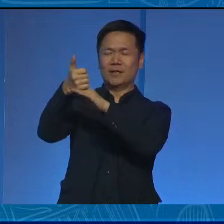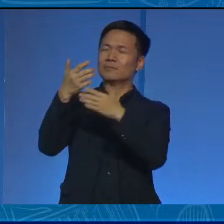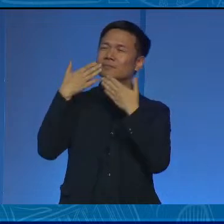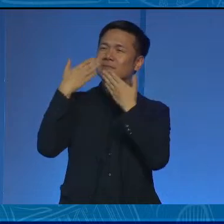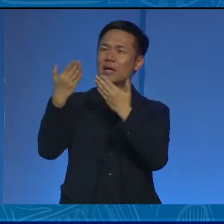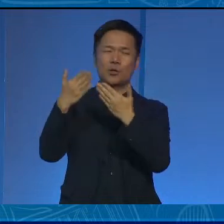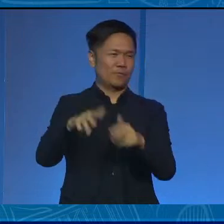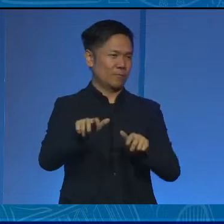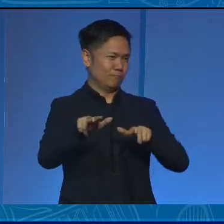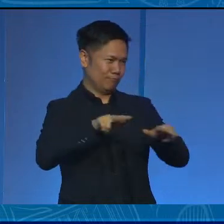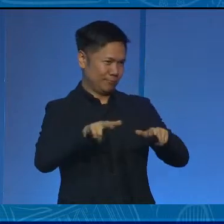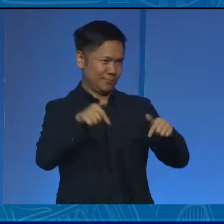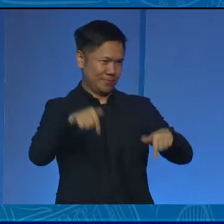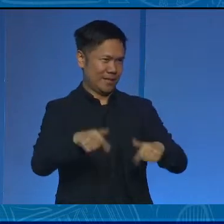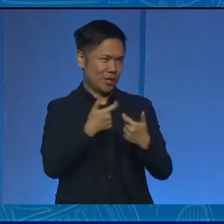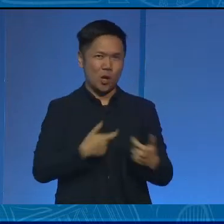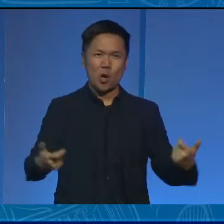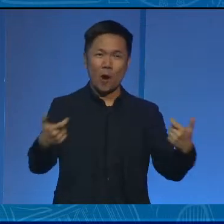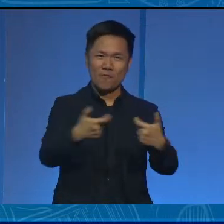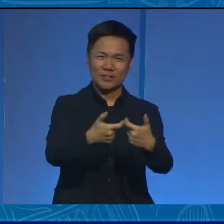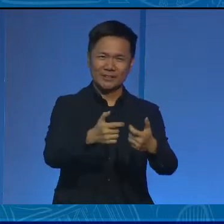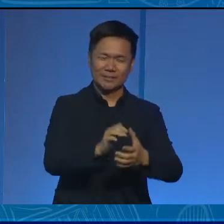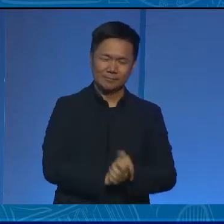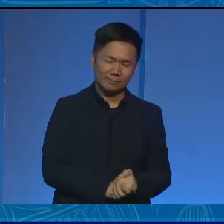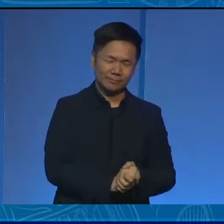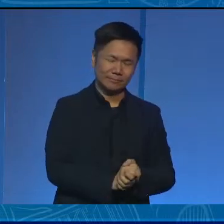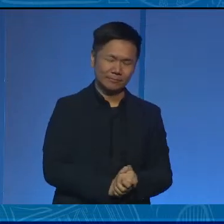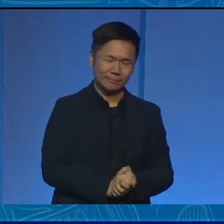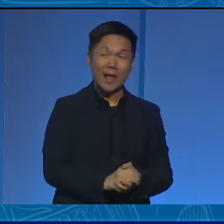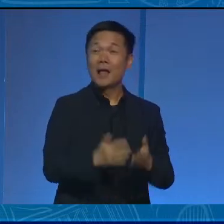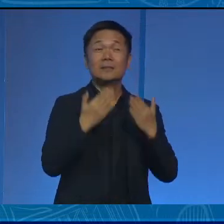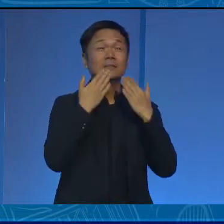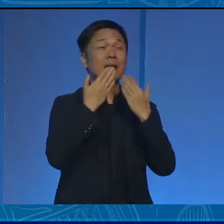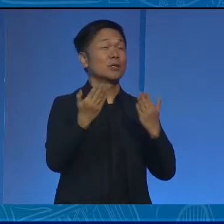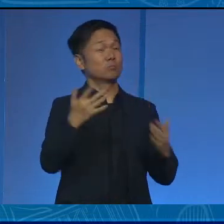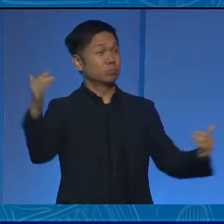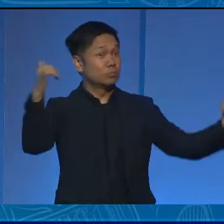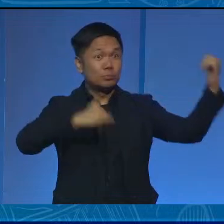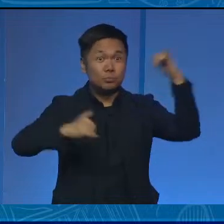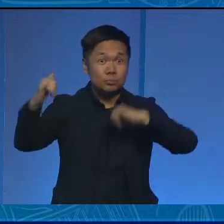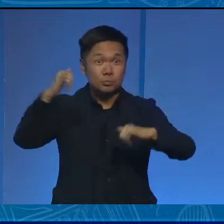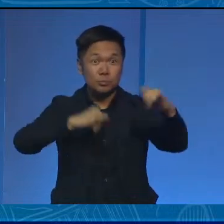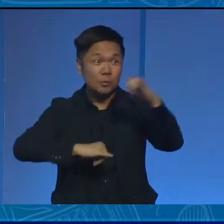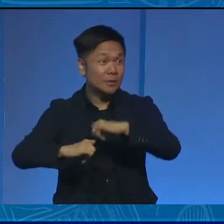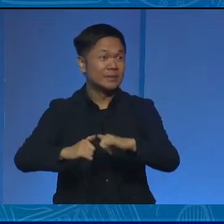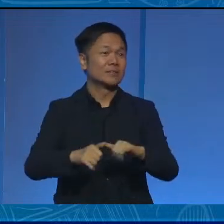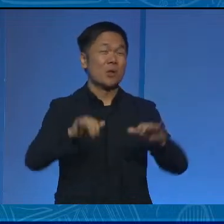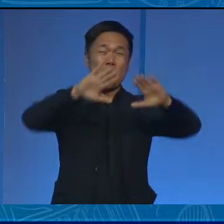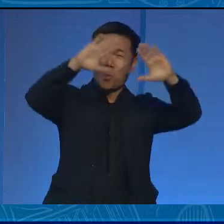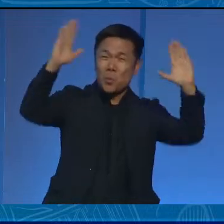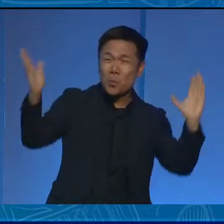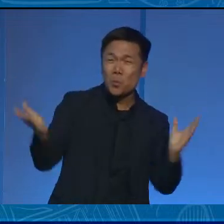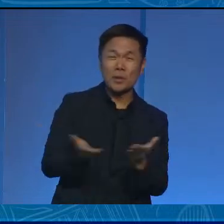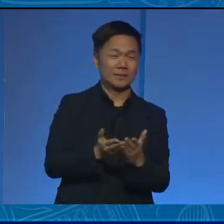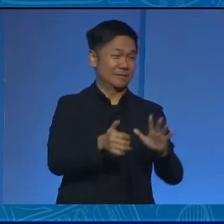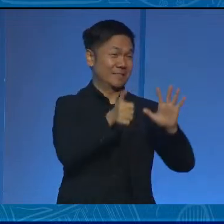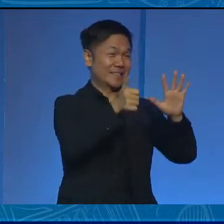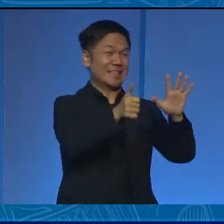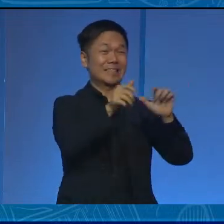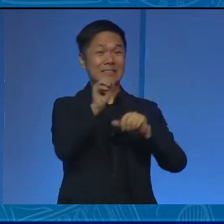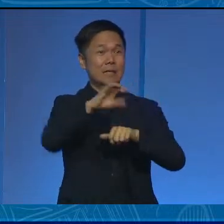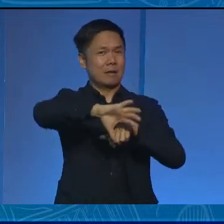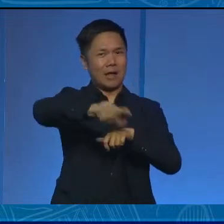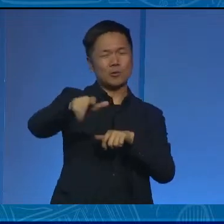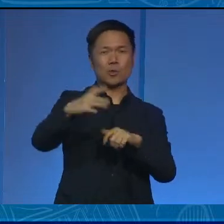And most of all, we thank the delegations from more than 60 countries who traveled all the way to Manila for this